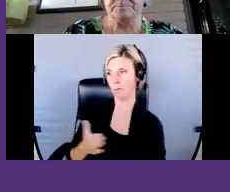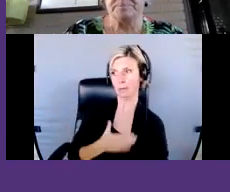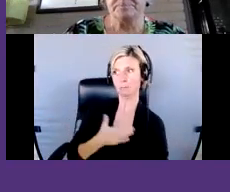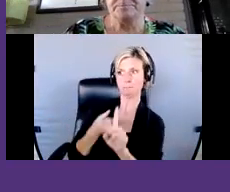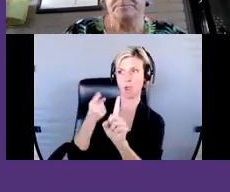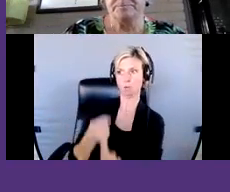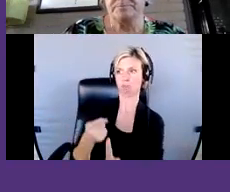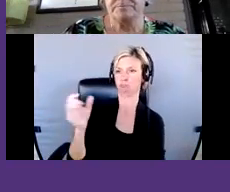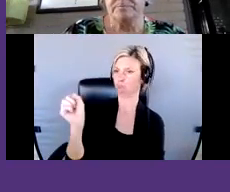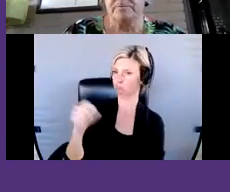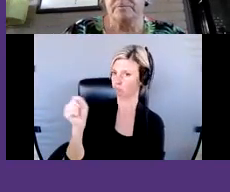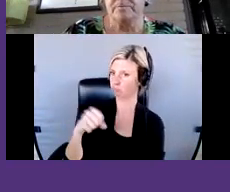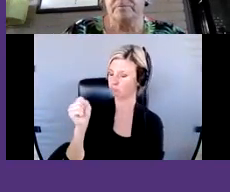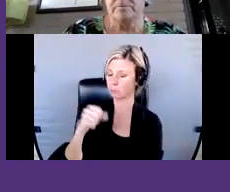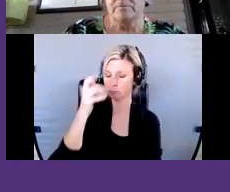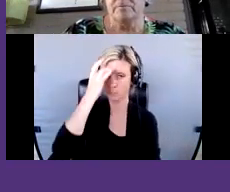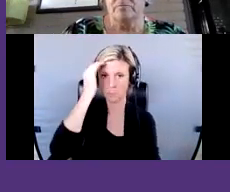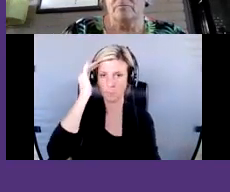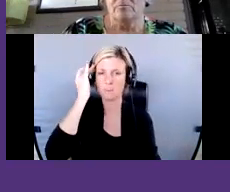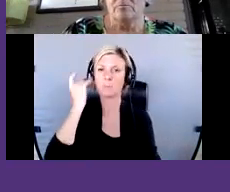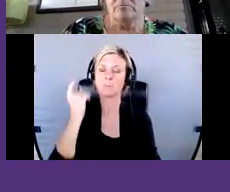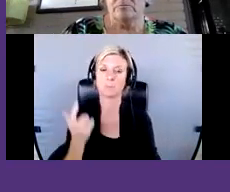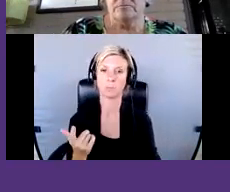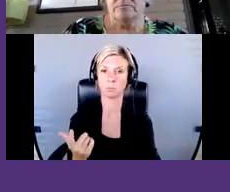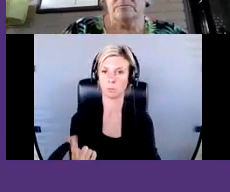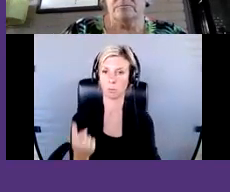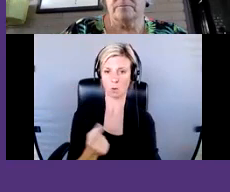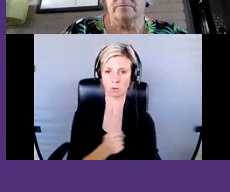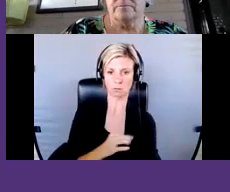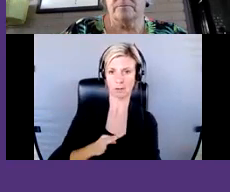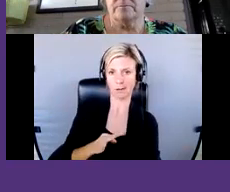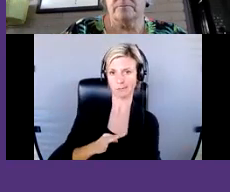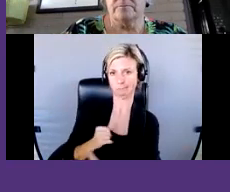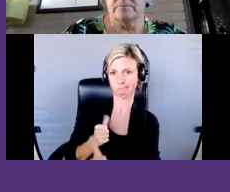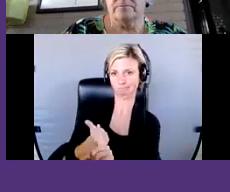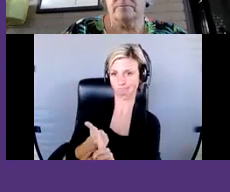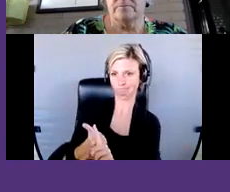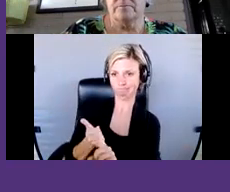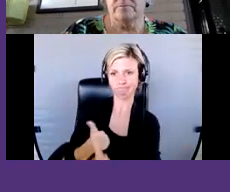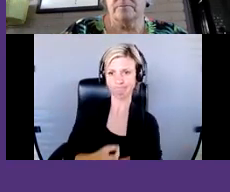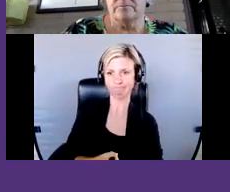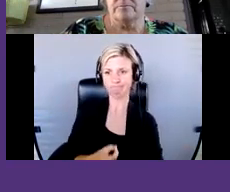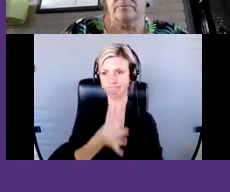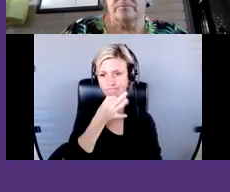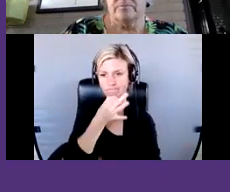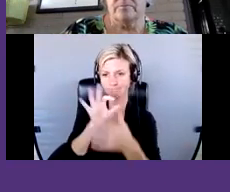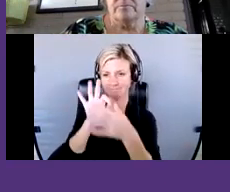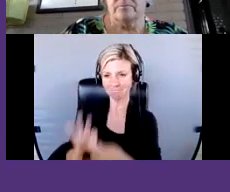goal. We have support staff that has a lot of expertise in research